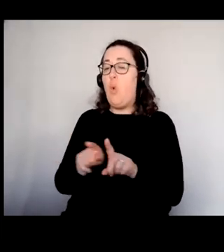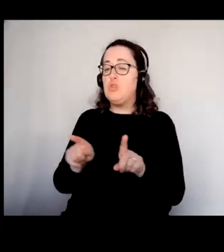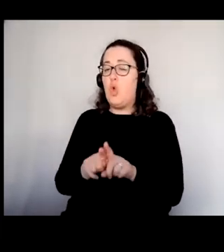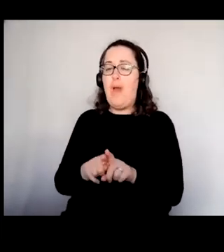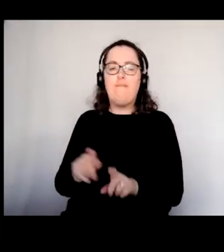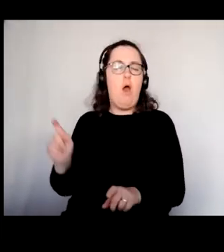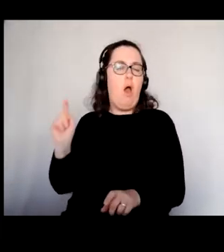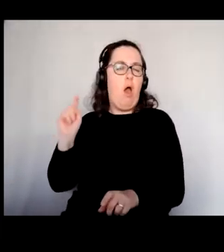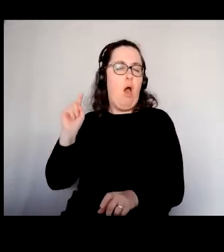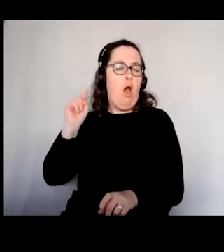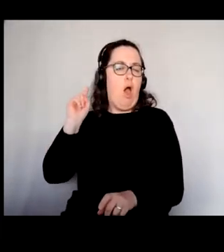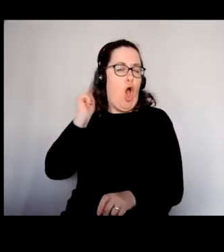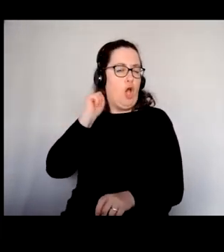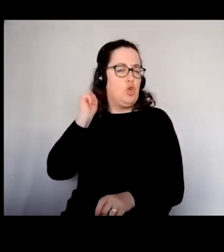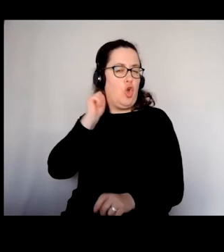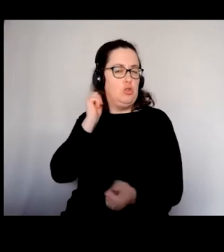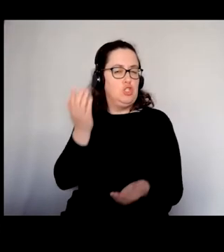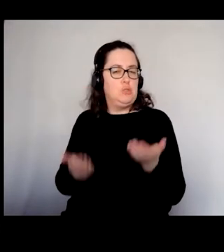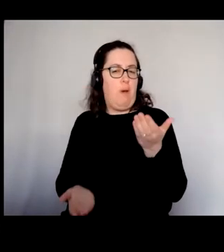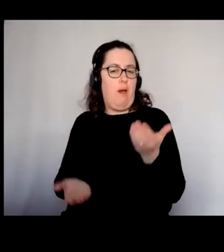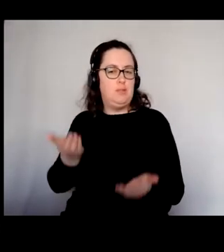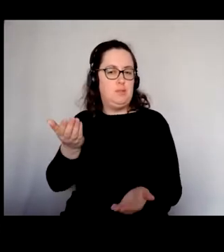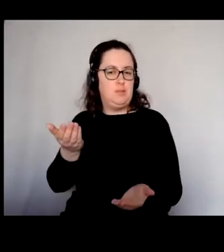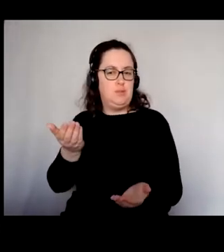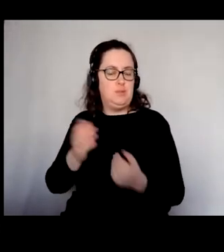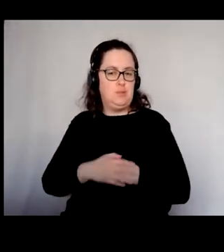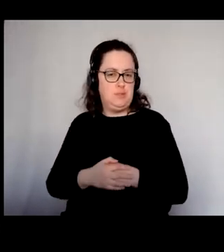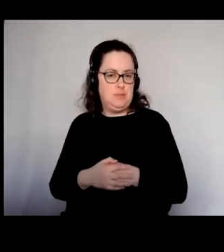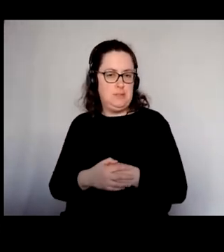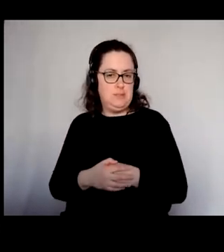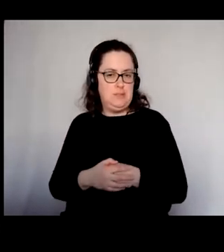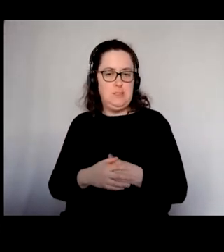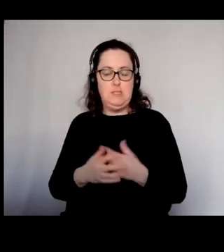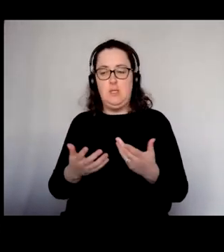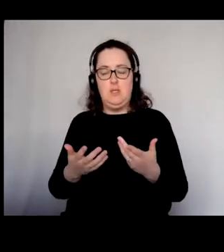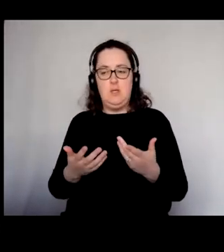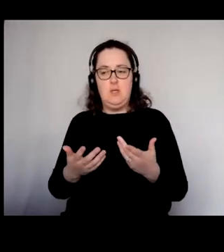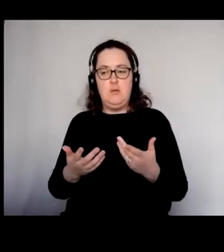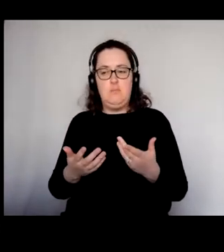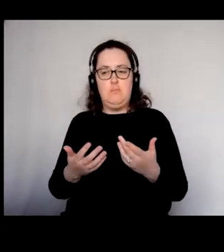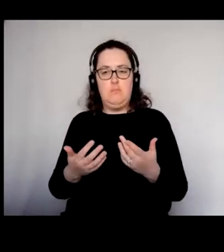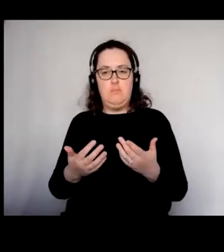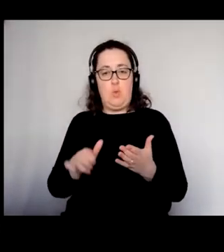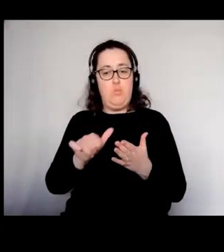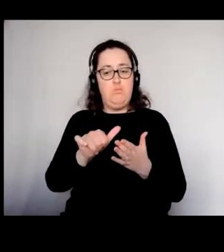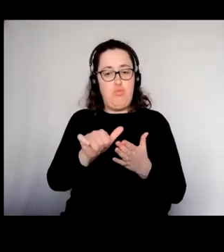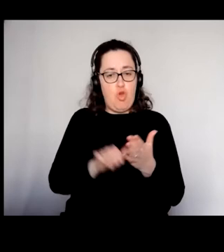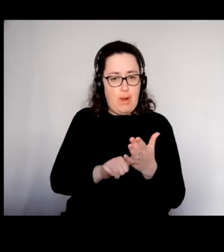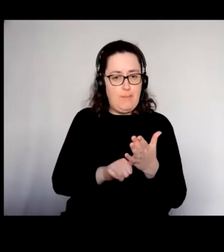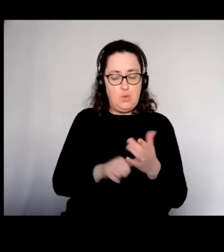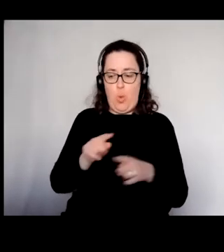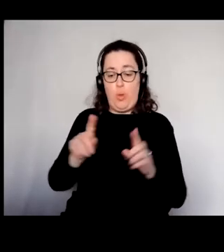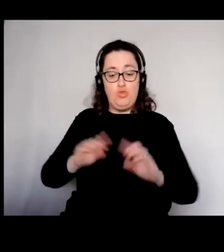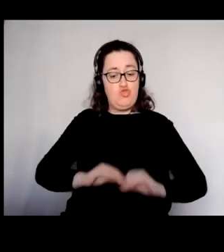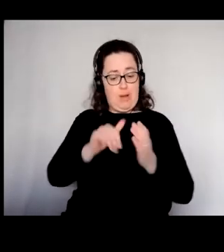unconscious bias as well when it comes to what certain programs or curators of programs